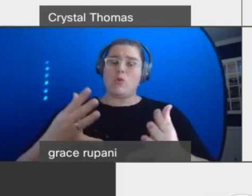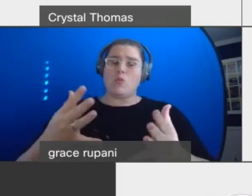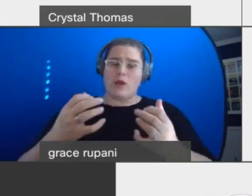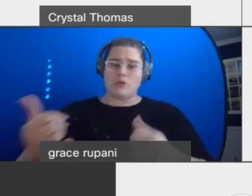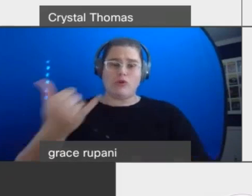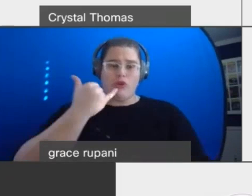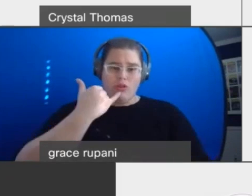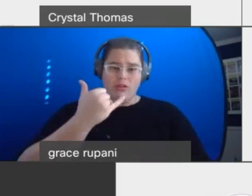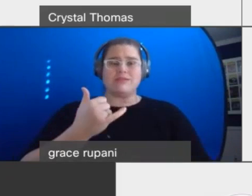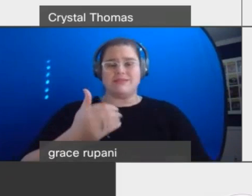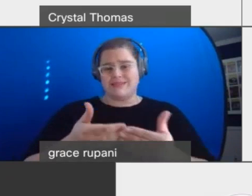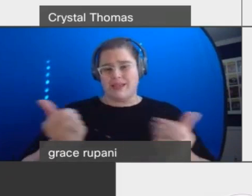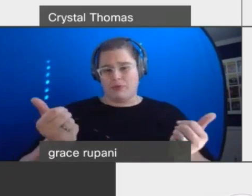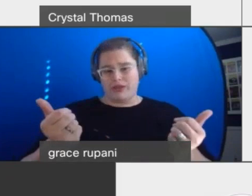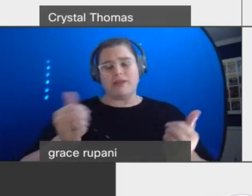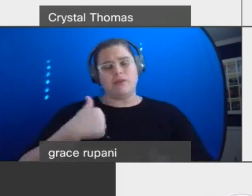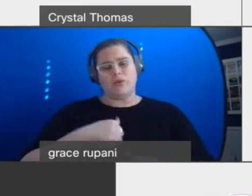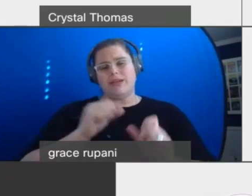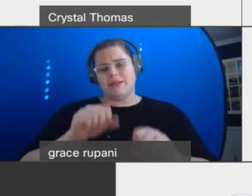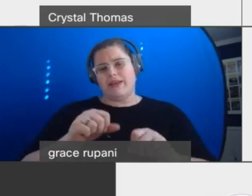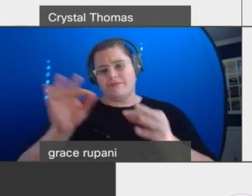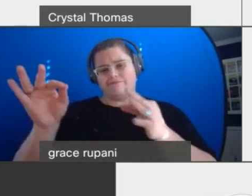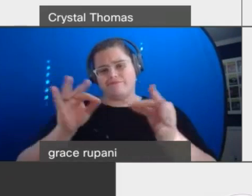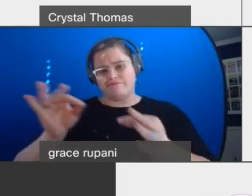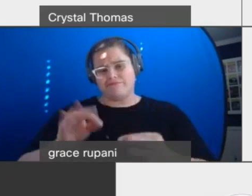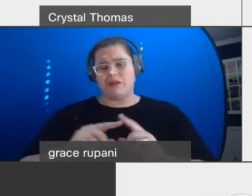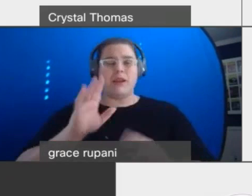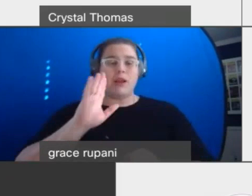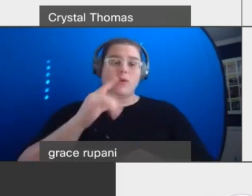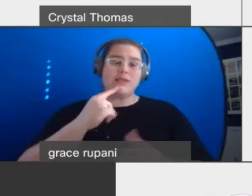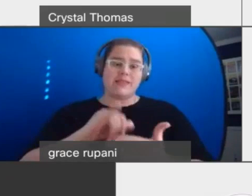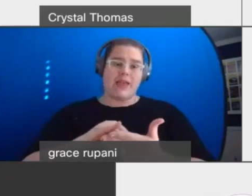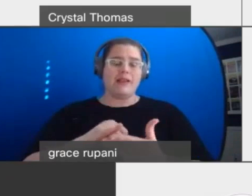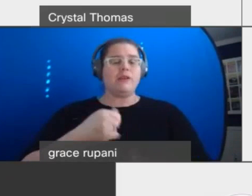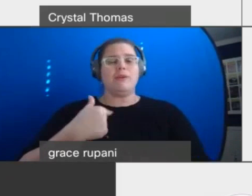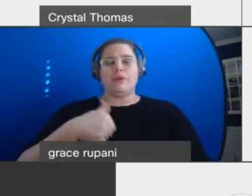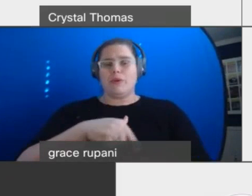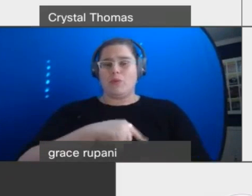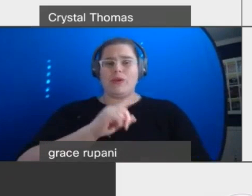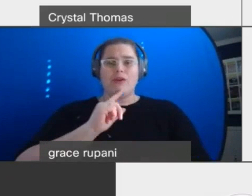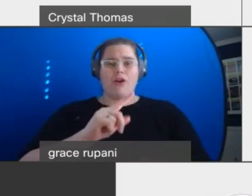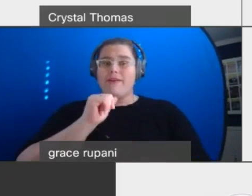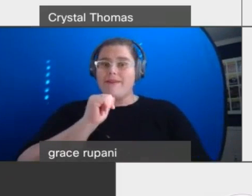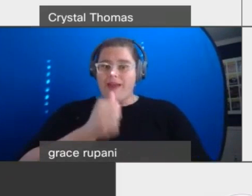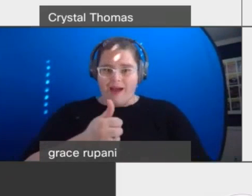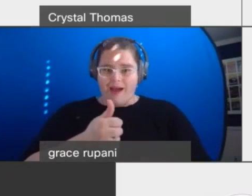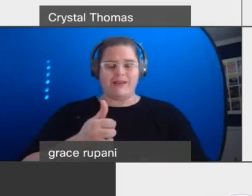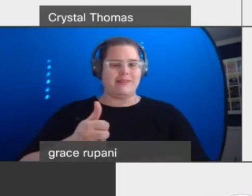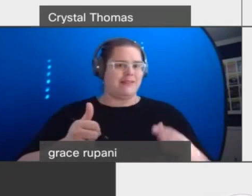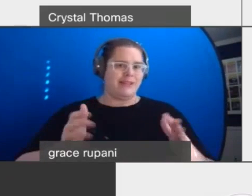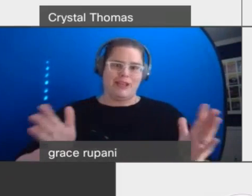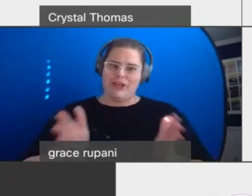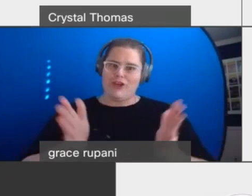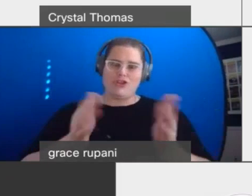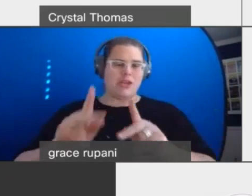can do that. But what I will say is, we are definitely not encouraging